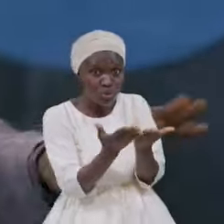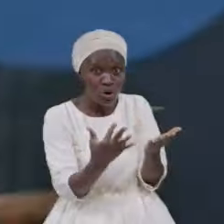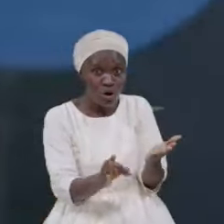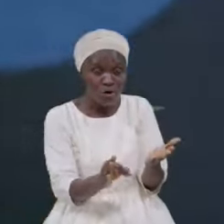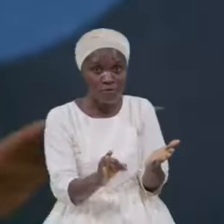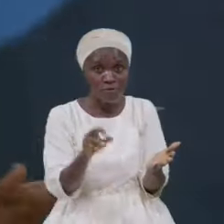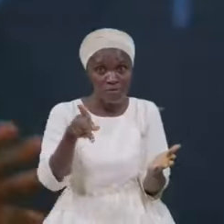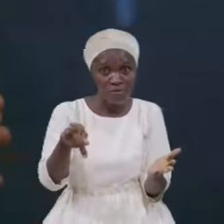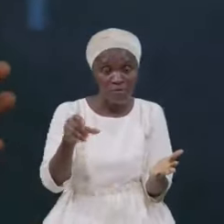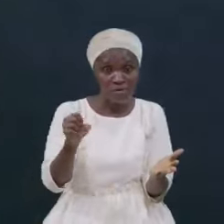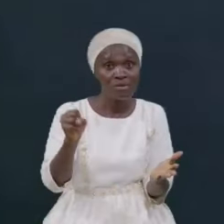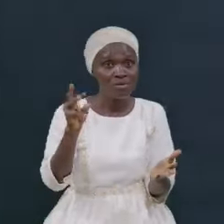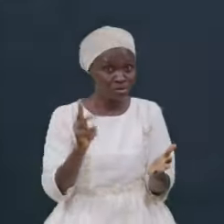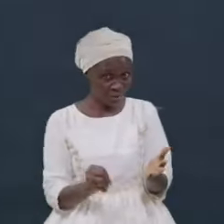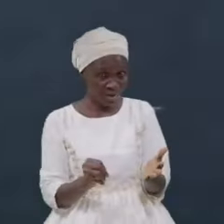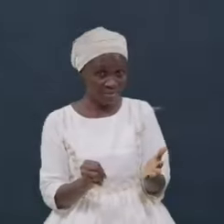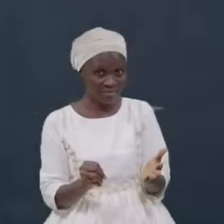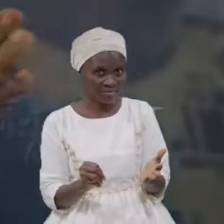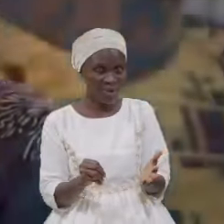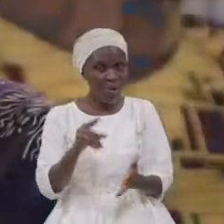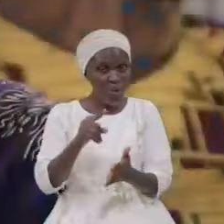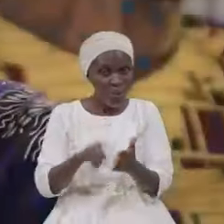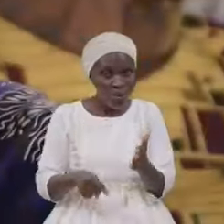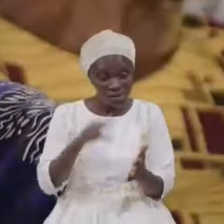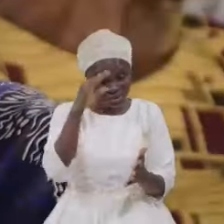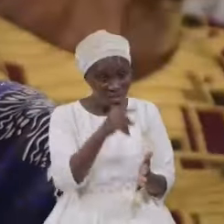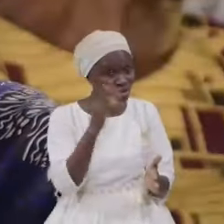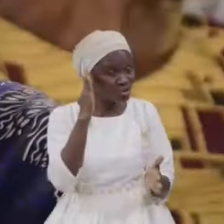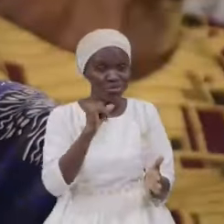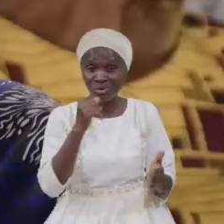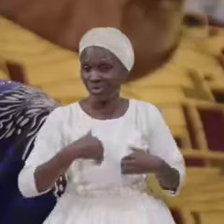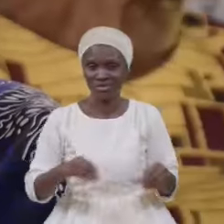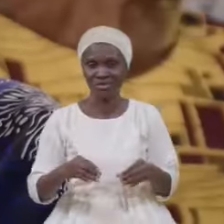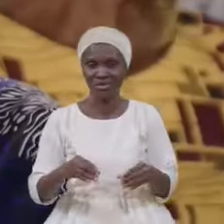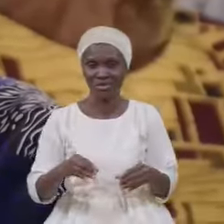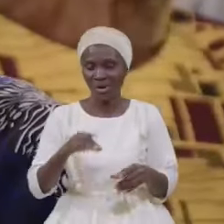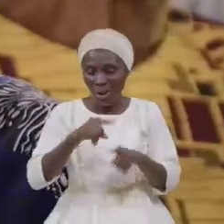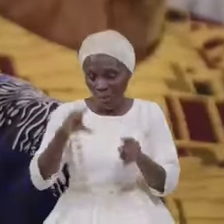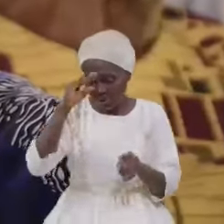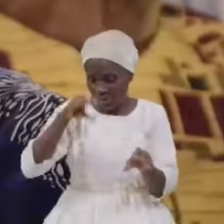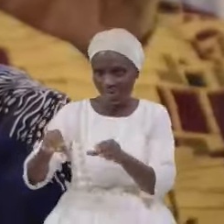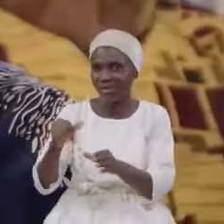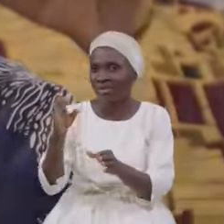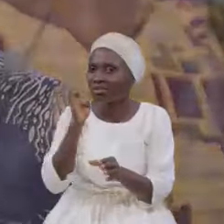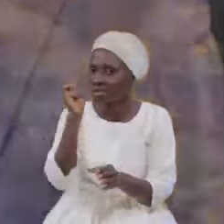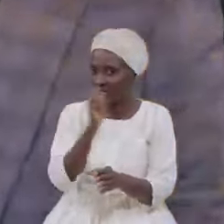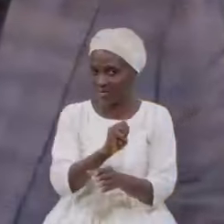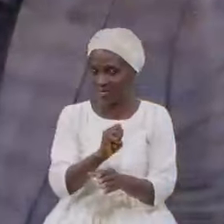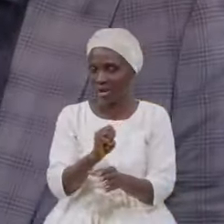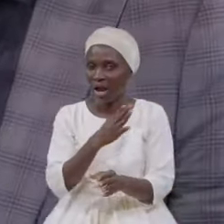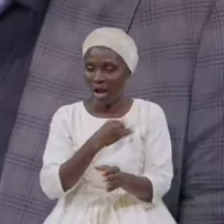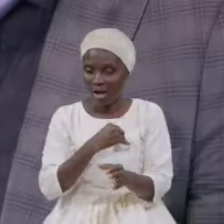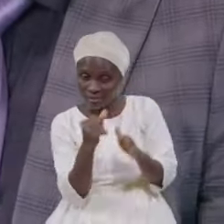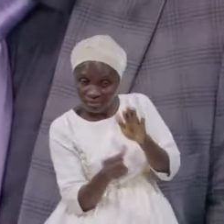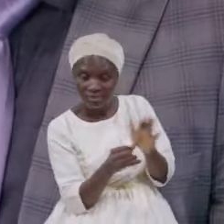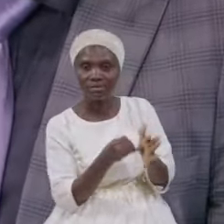and then he covered it. And with all the people in the palace, he put